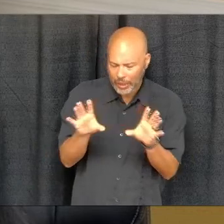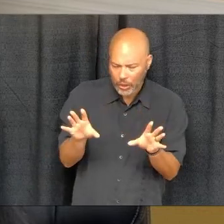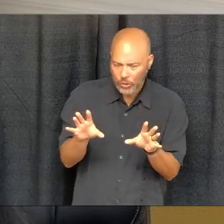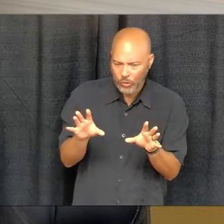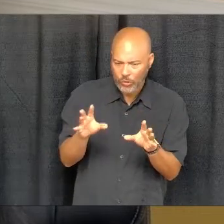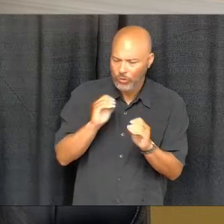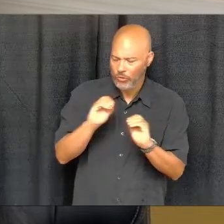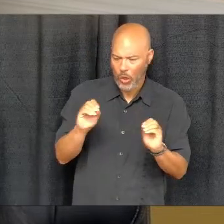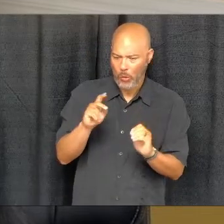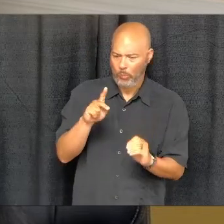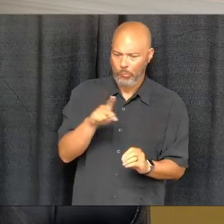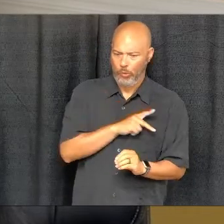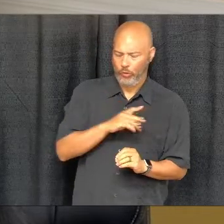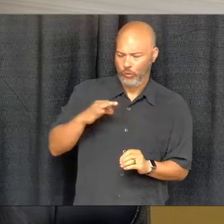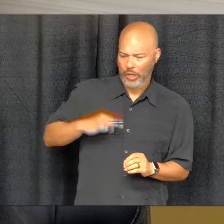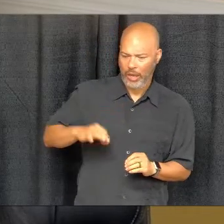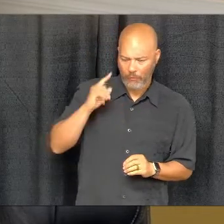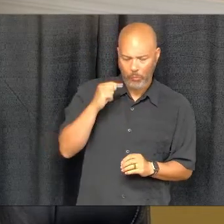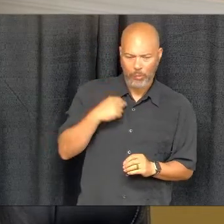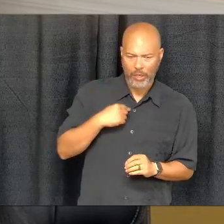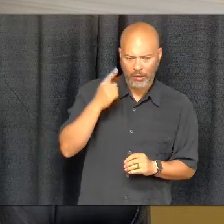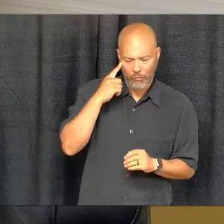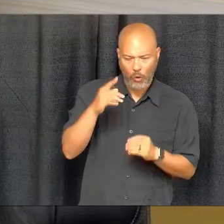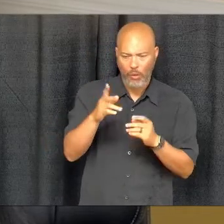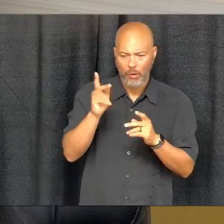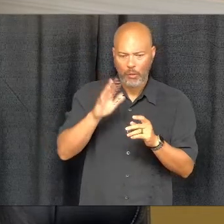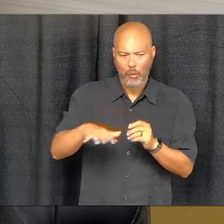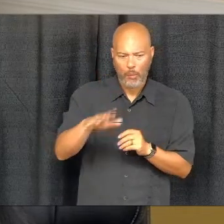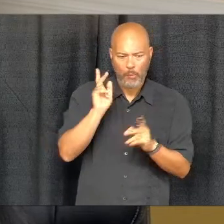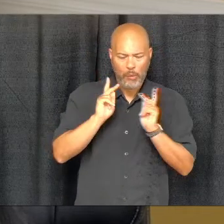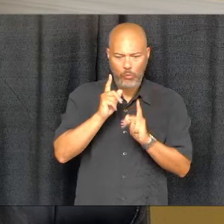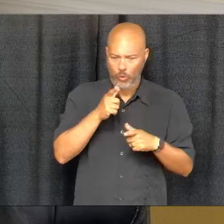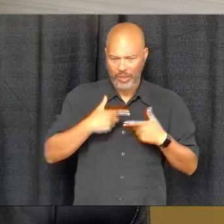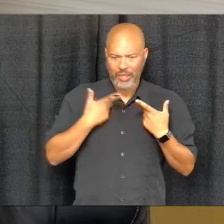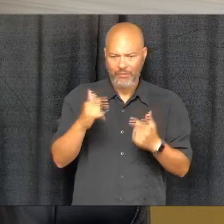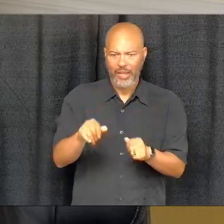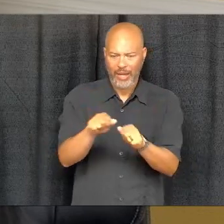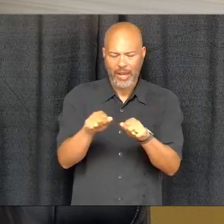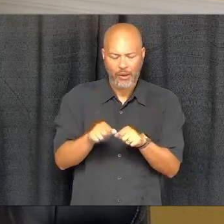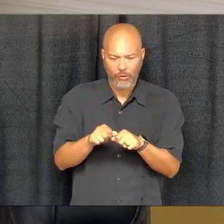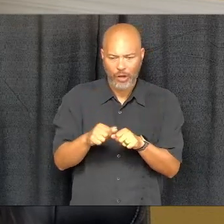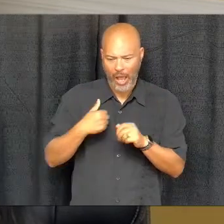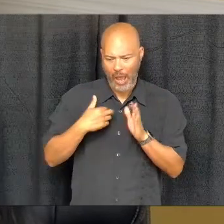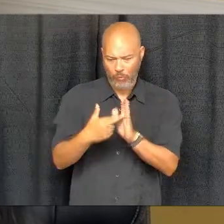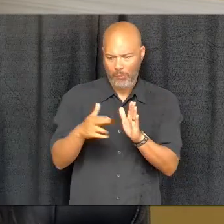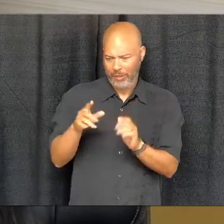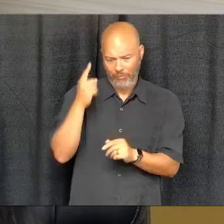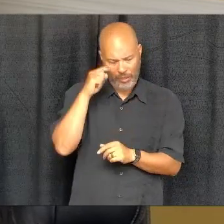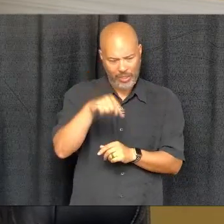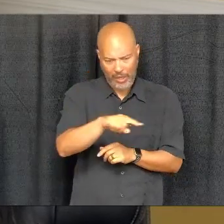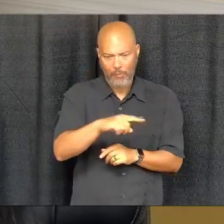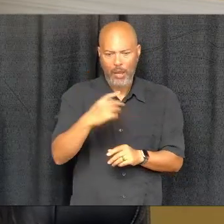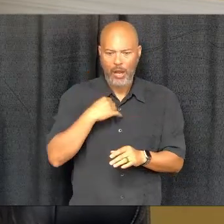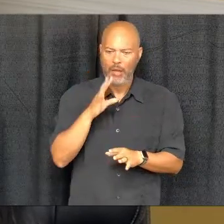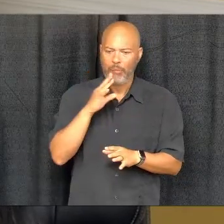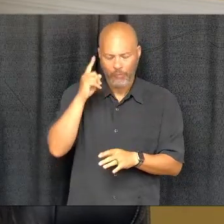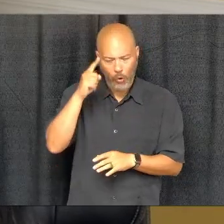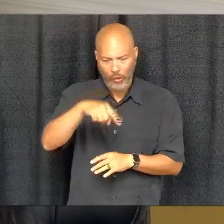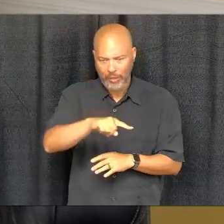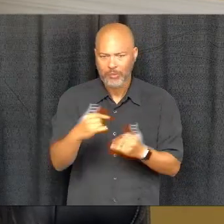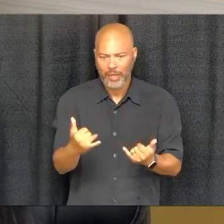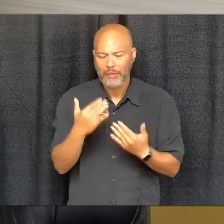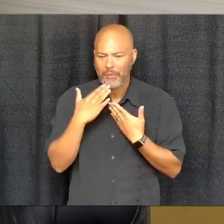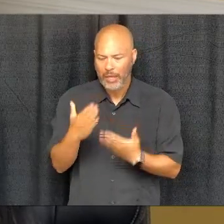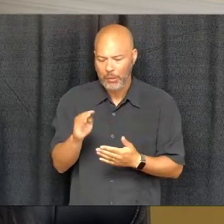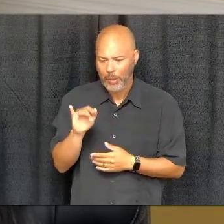There's no personal gain here. It's for the public and for the residents. And I represent them, so I speak on their behalf today. Thank